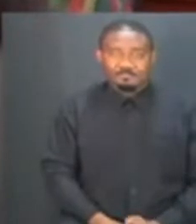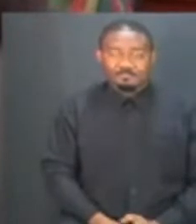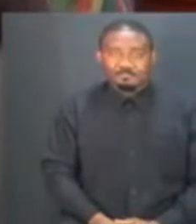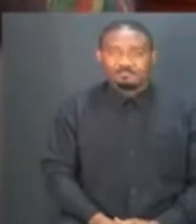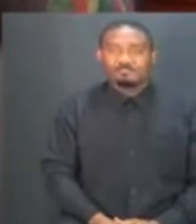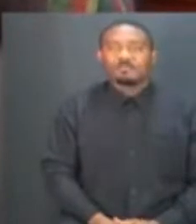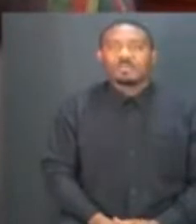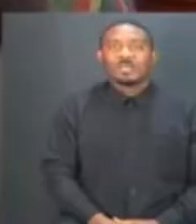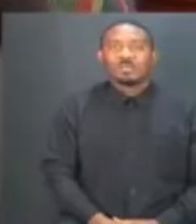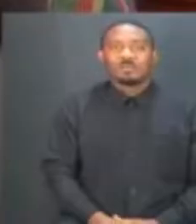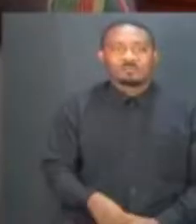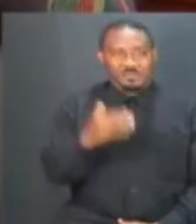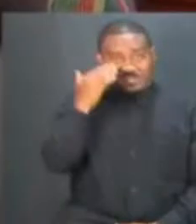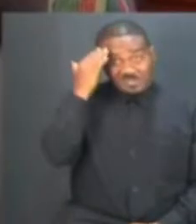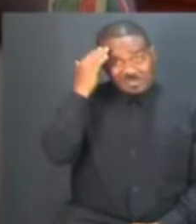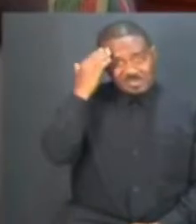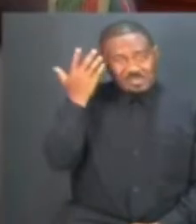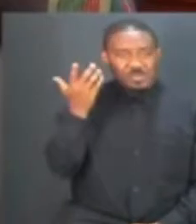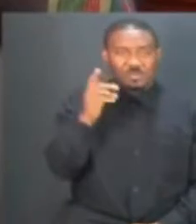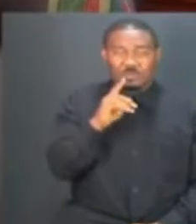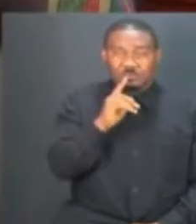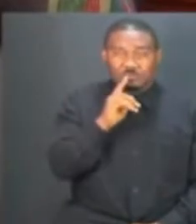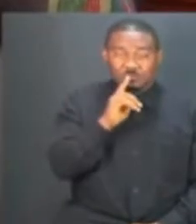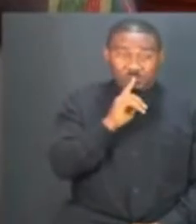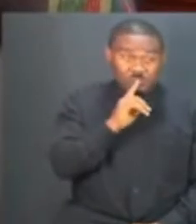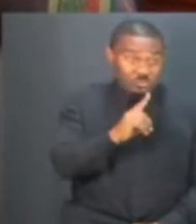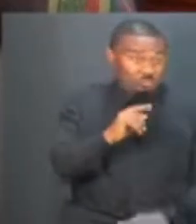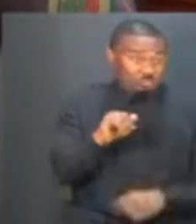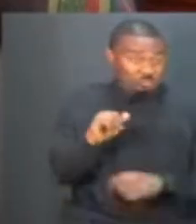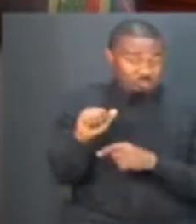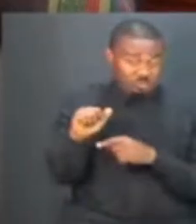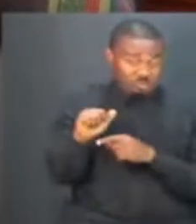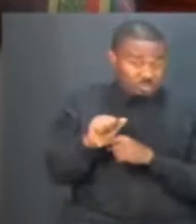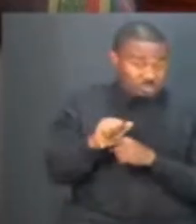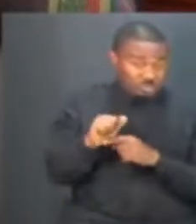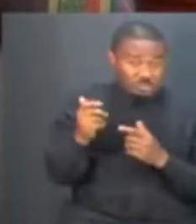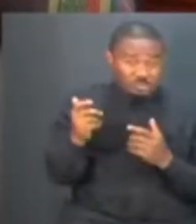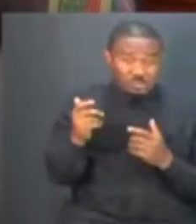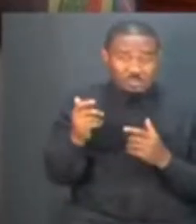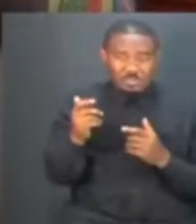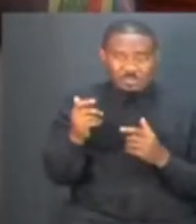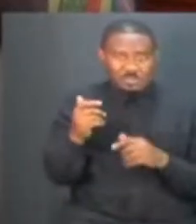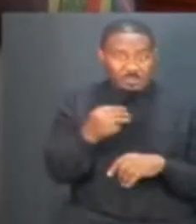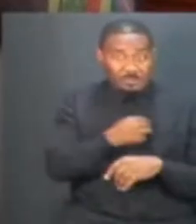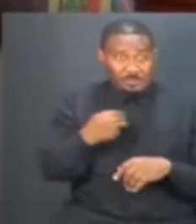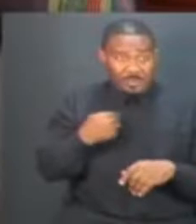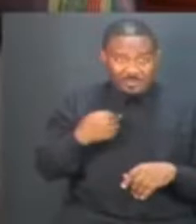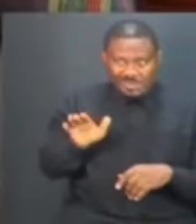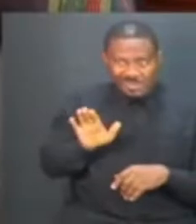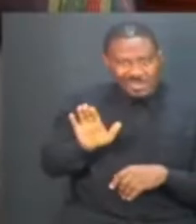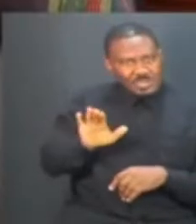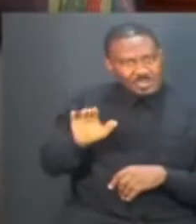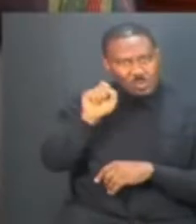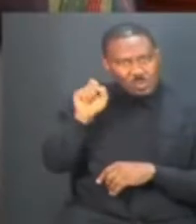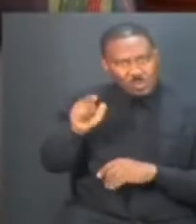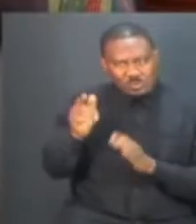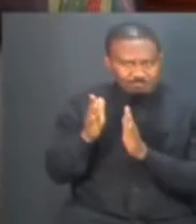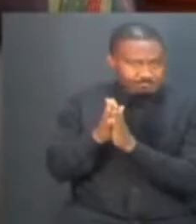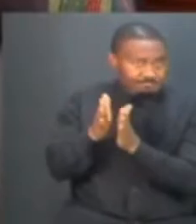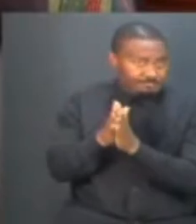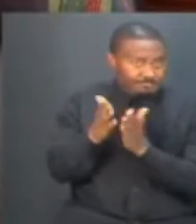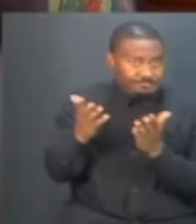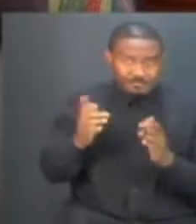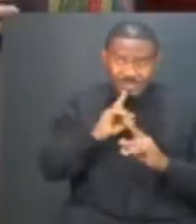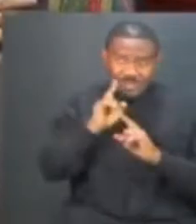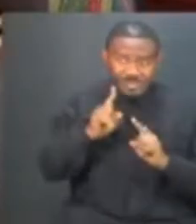the member whose question is advertised and answers provided, but for some reason the question is